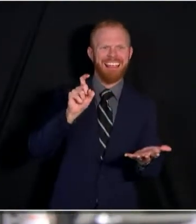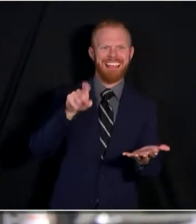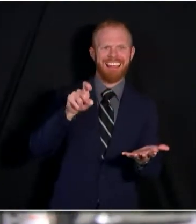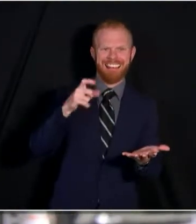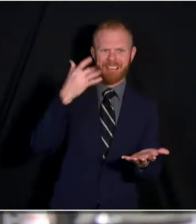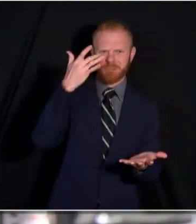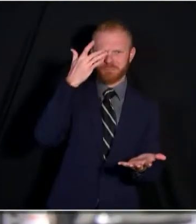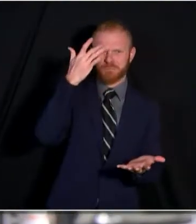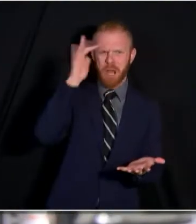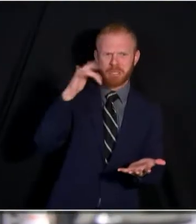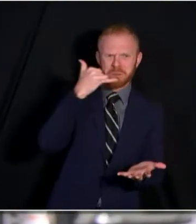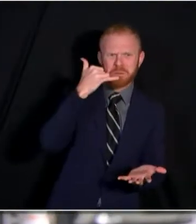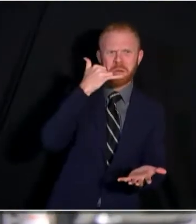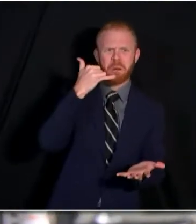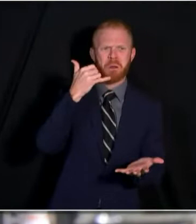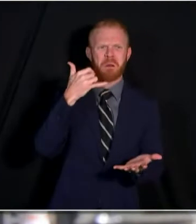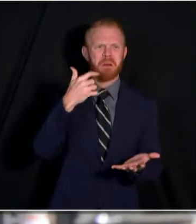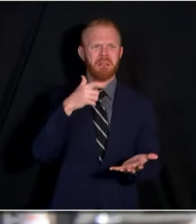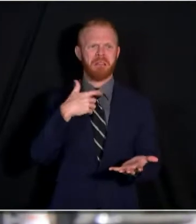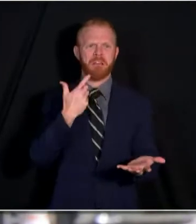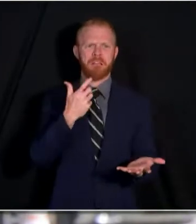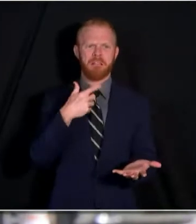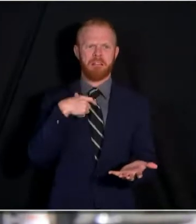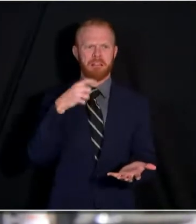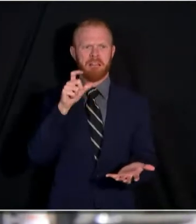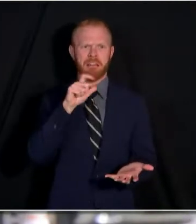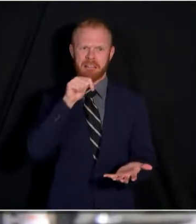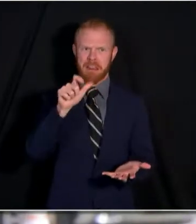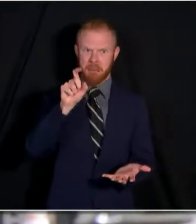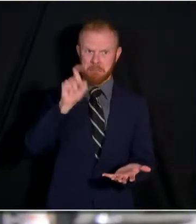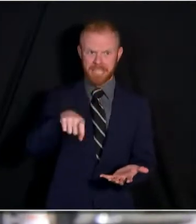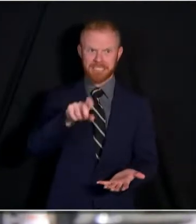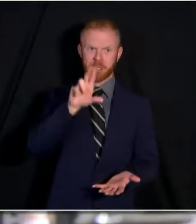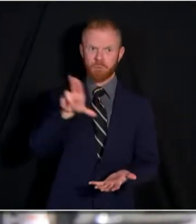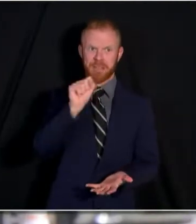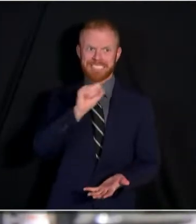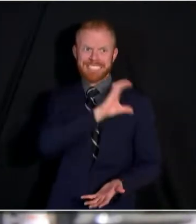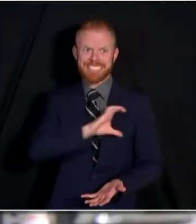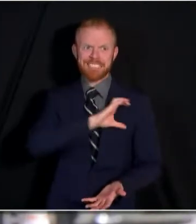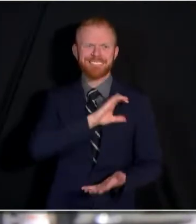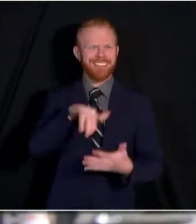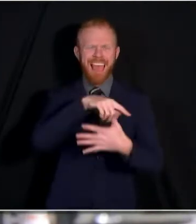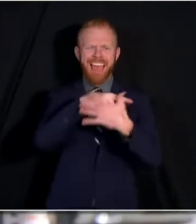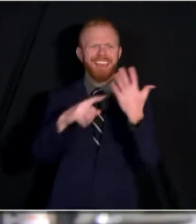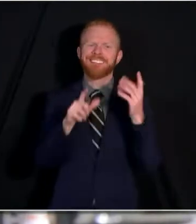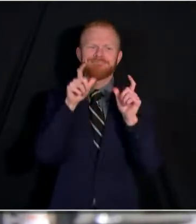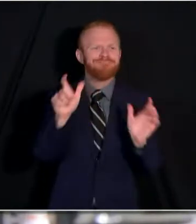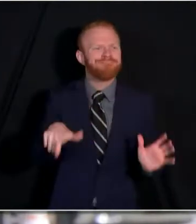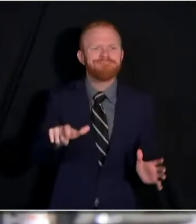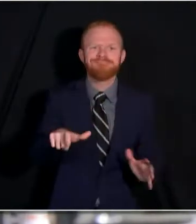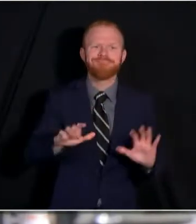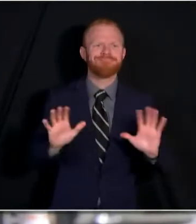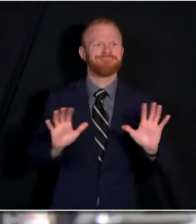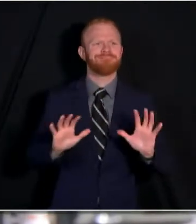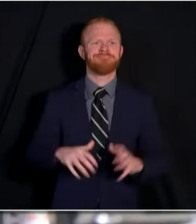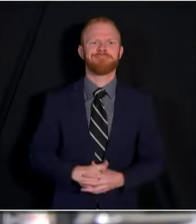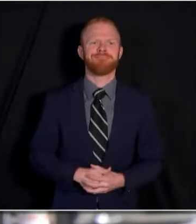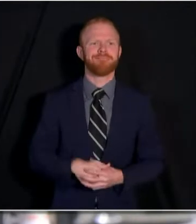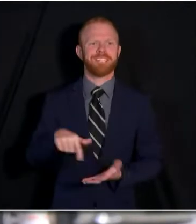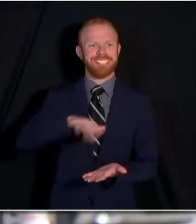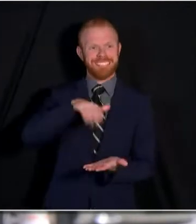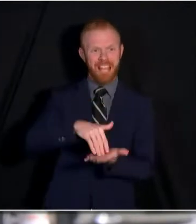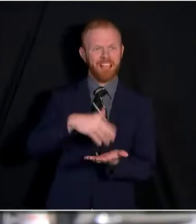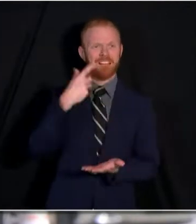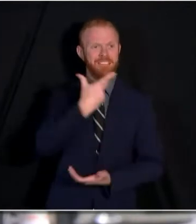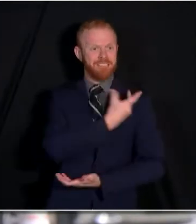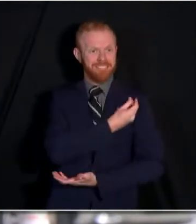legal status, or the ability to read and write in English needs to know that vaccination centers like Cal State LA are